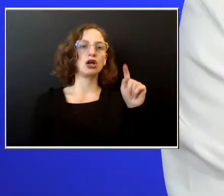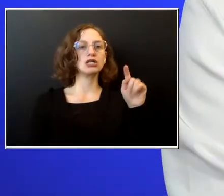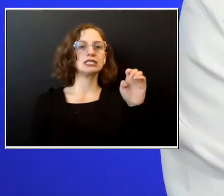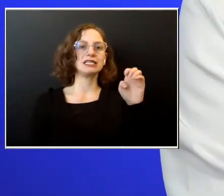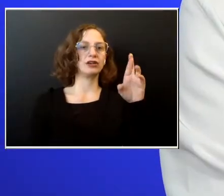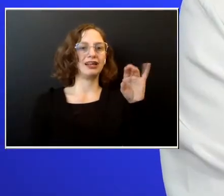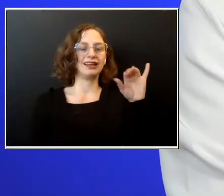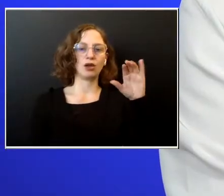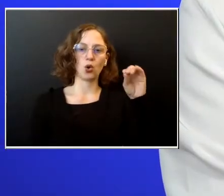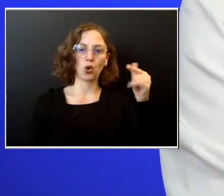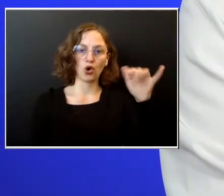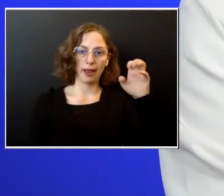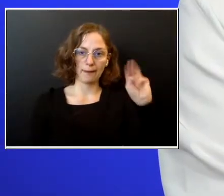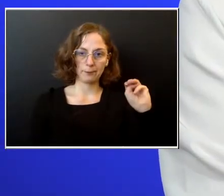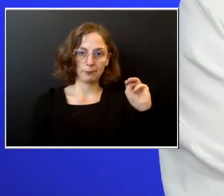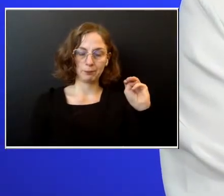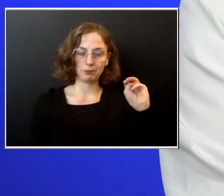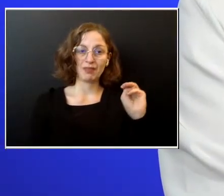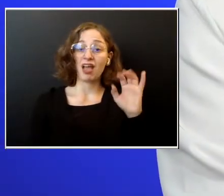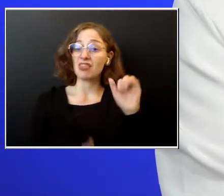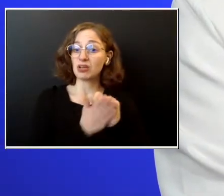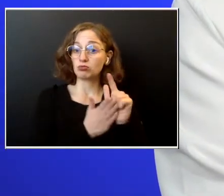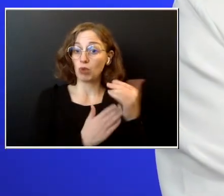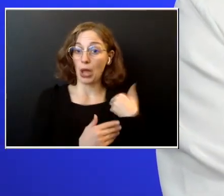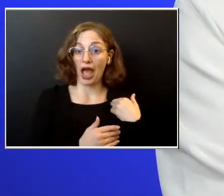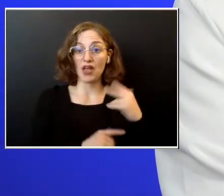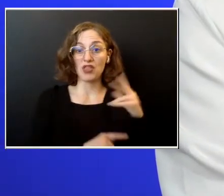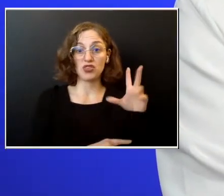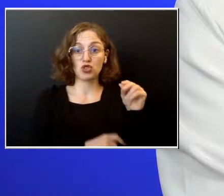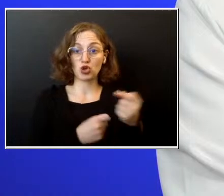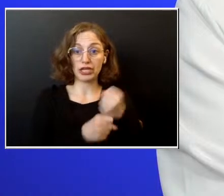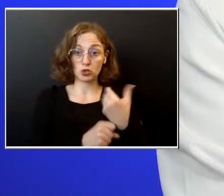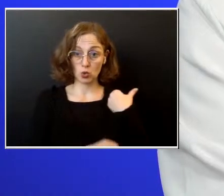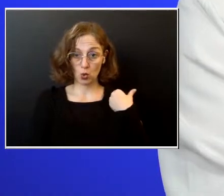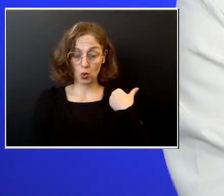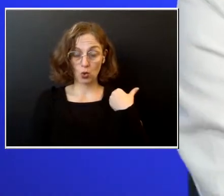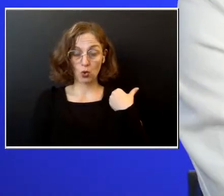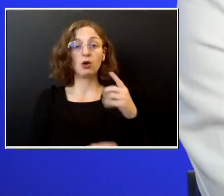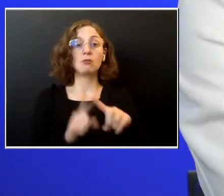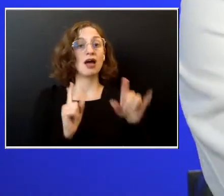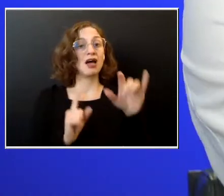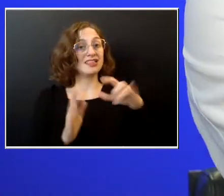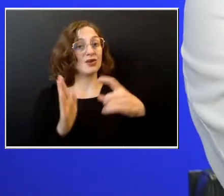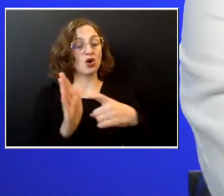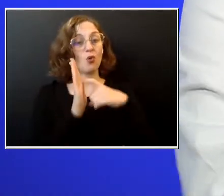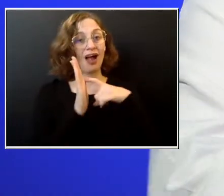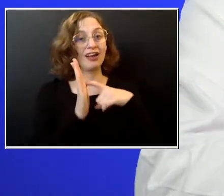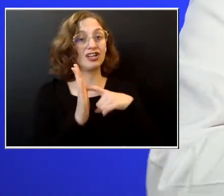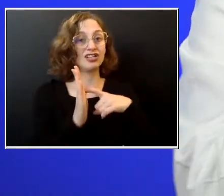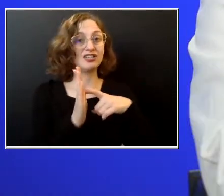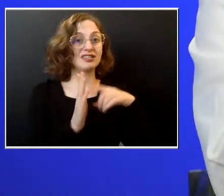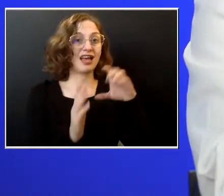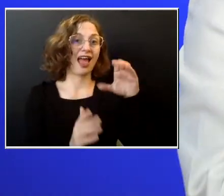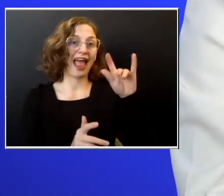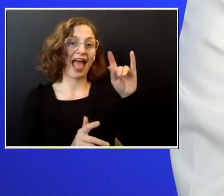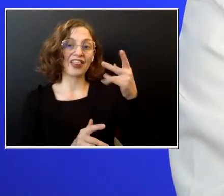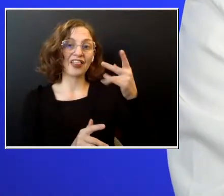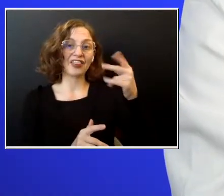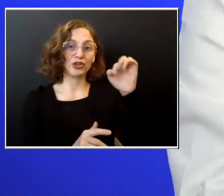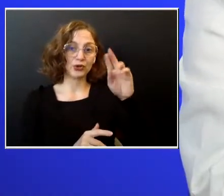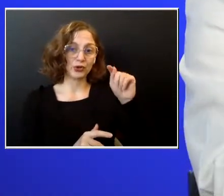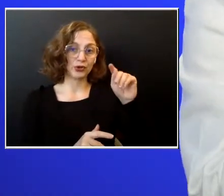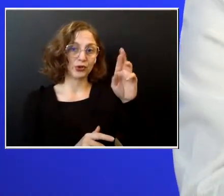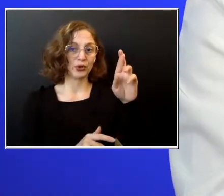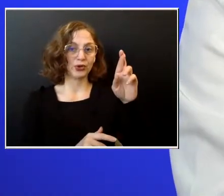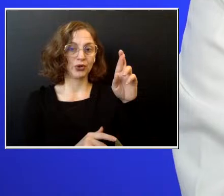years ago, but that requires, putting a catheter in the groin or the wrist, snaking that catheter all the way up